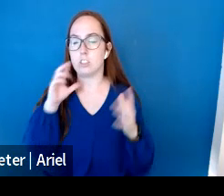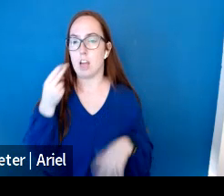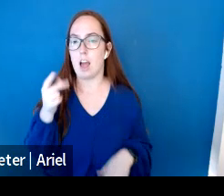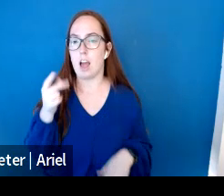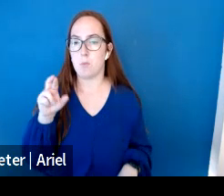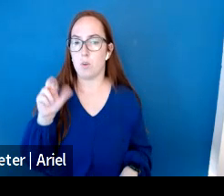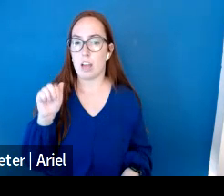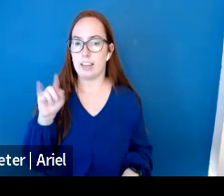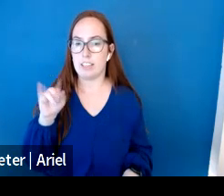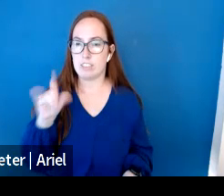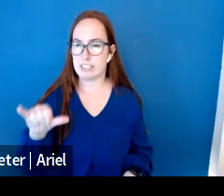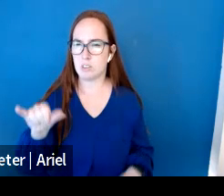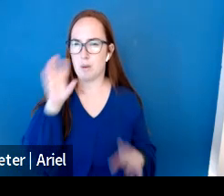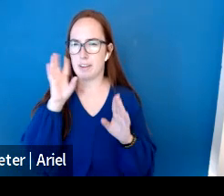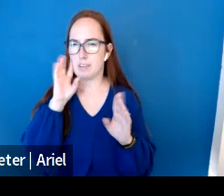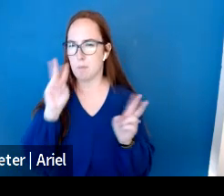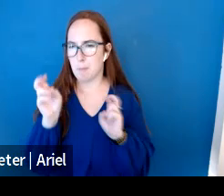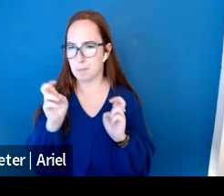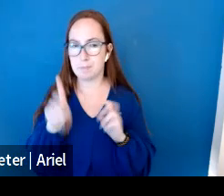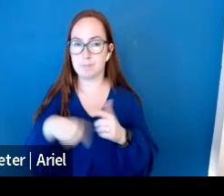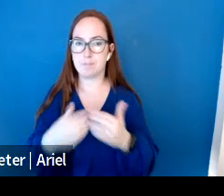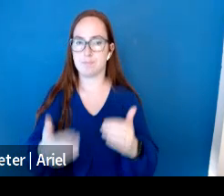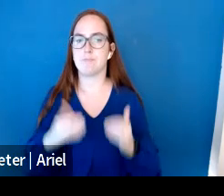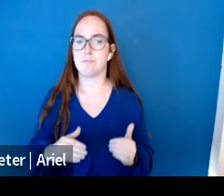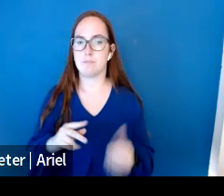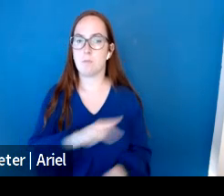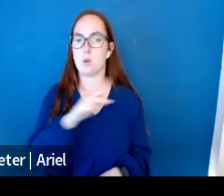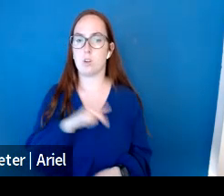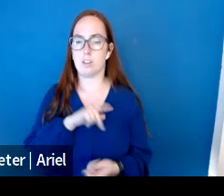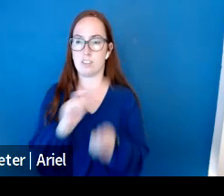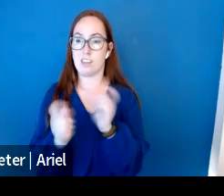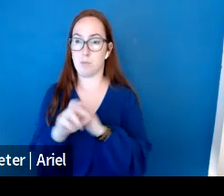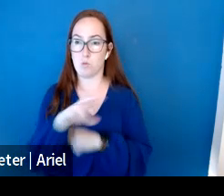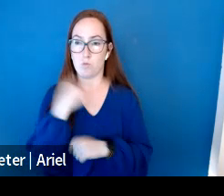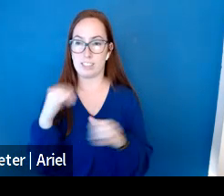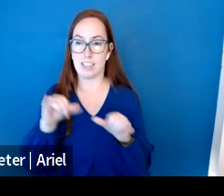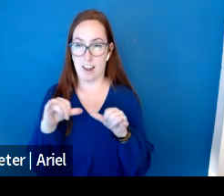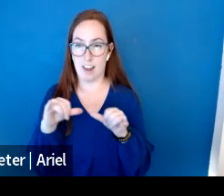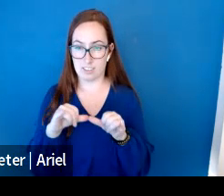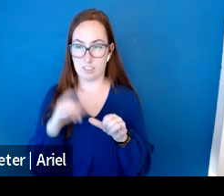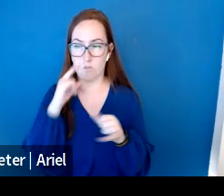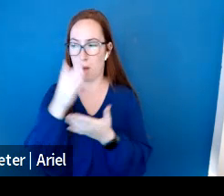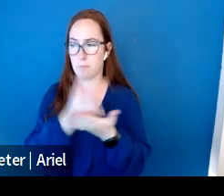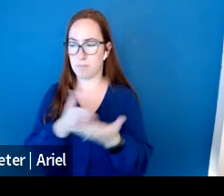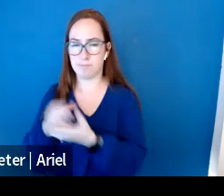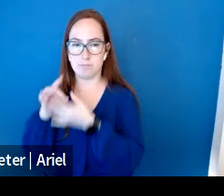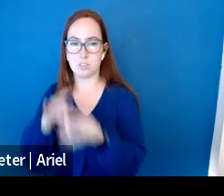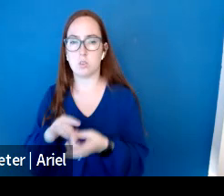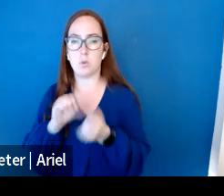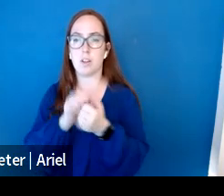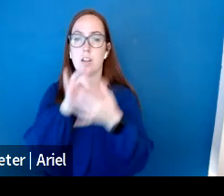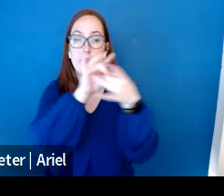this personal adjustment risk index, which consists of items associated with relations with